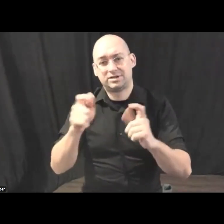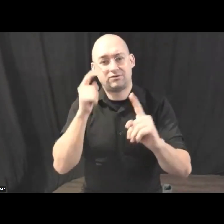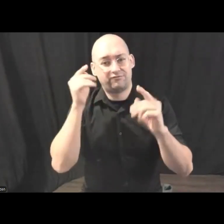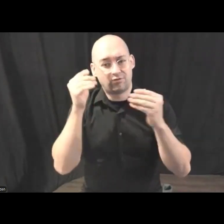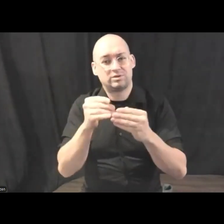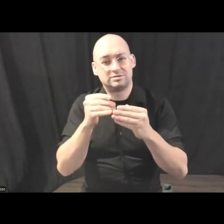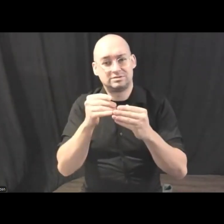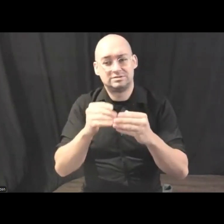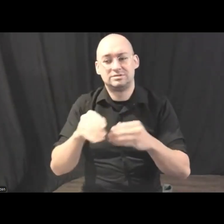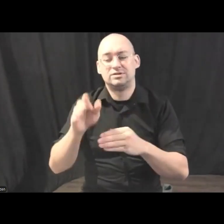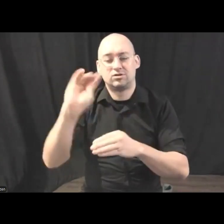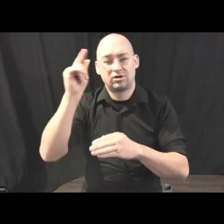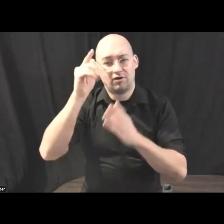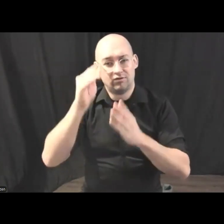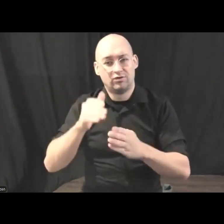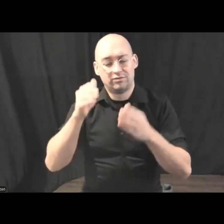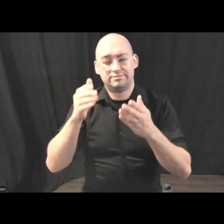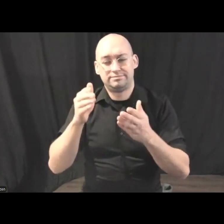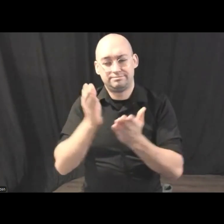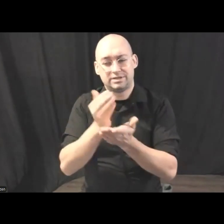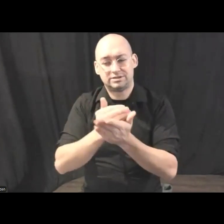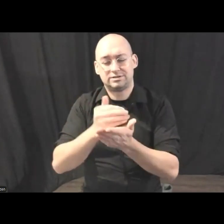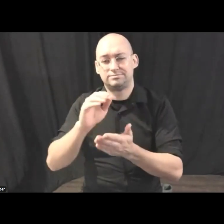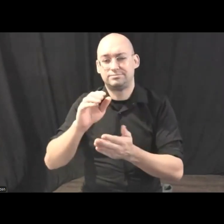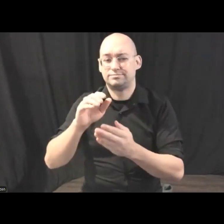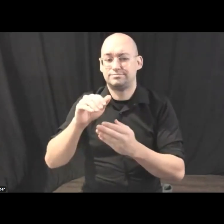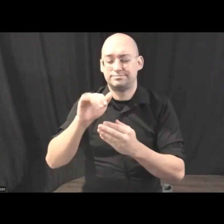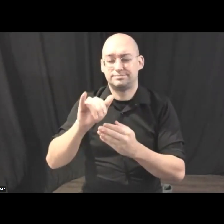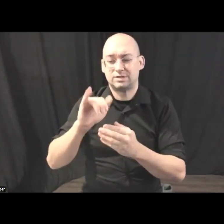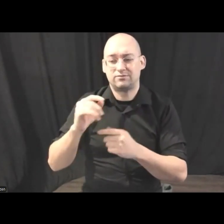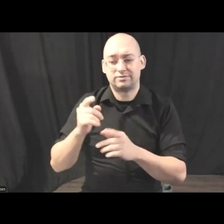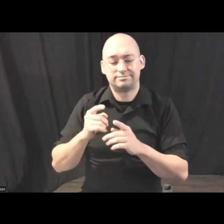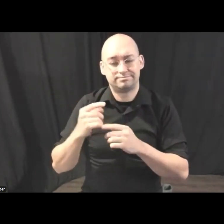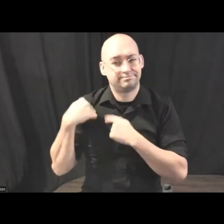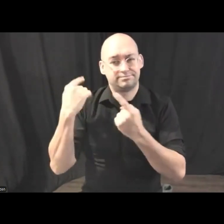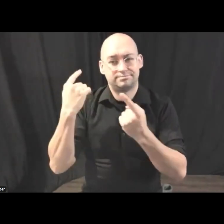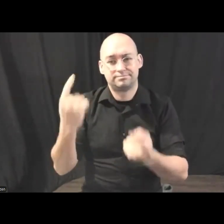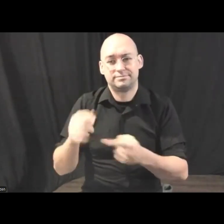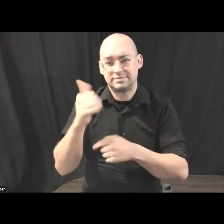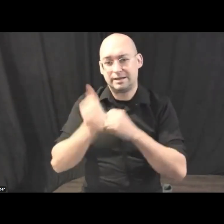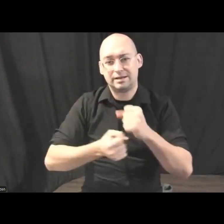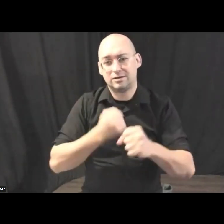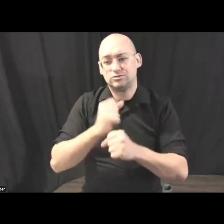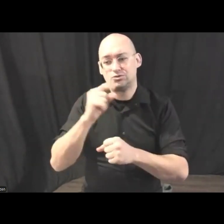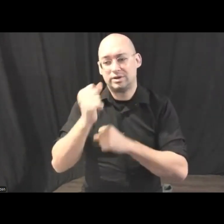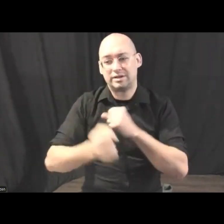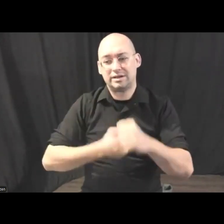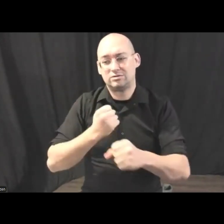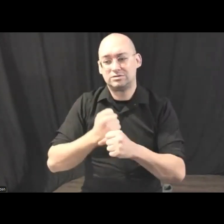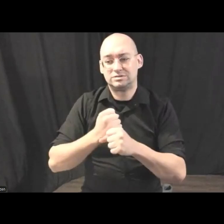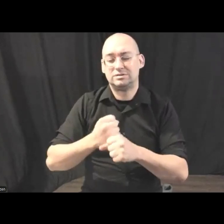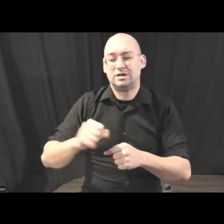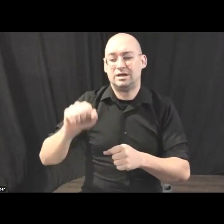in the budget standalone housing agency. For a long time, 10 years ago, those of you 20 years ago, housing was kind of the sleepy part